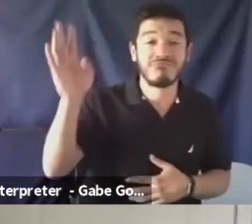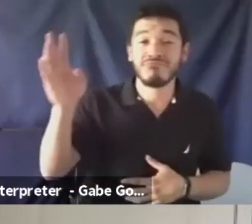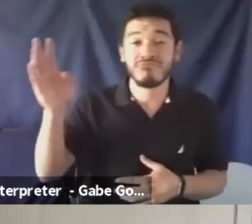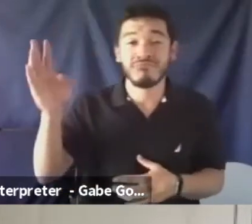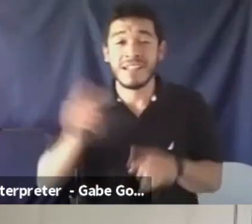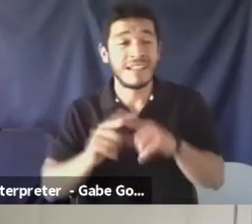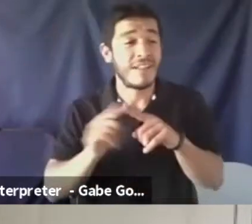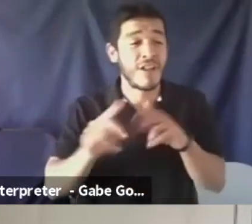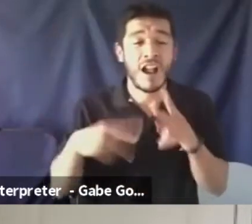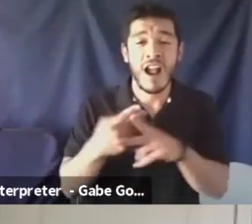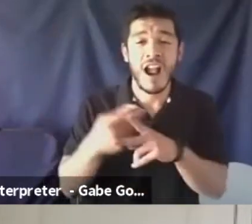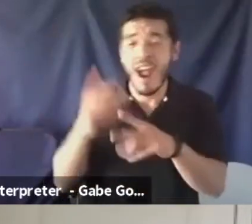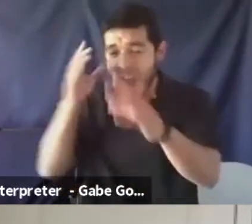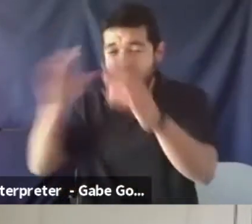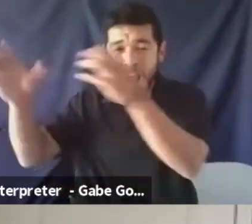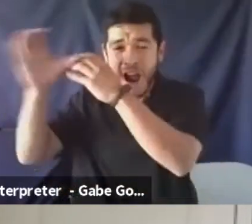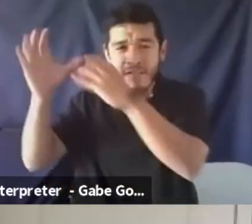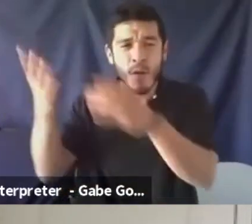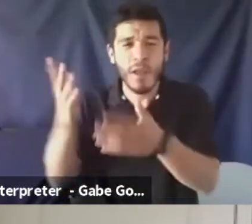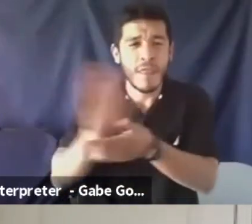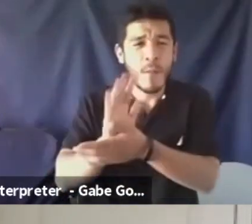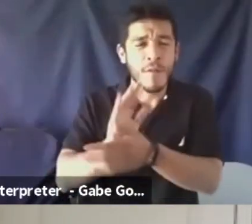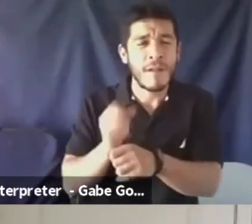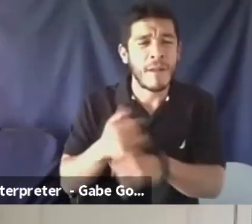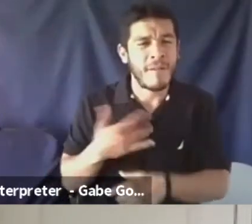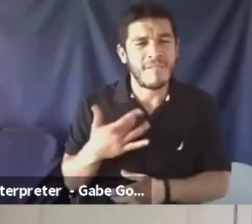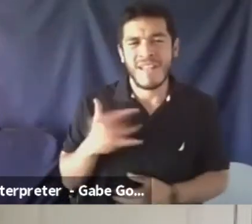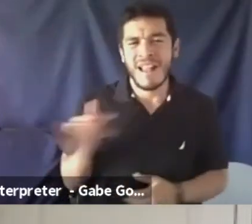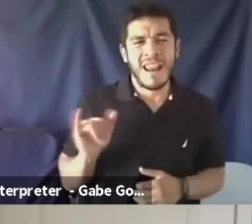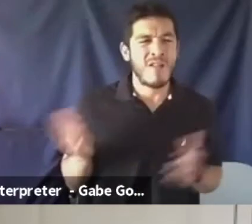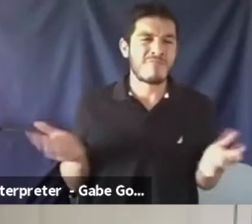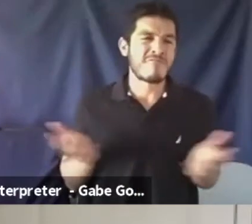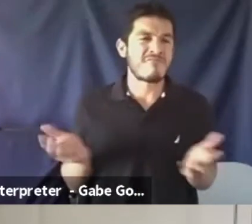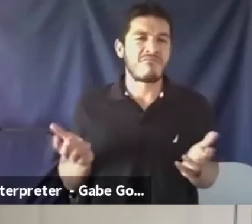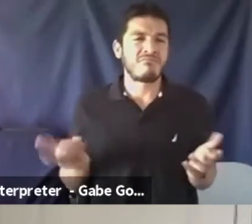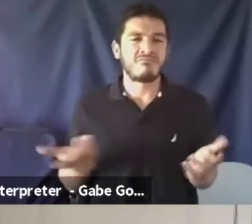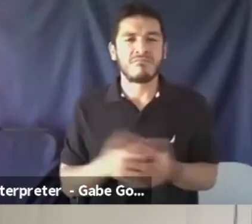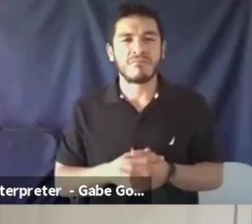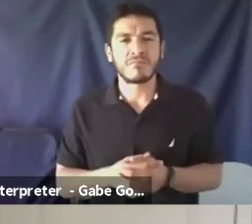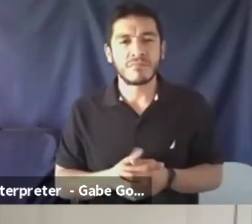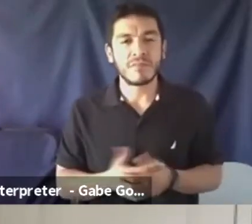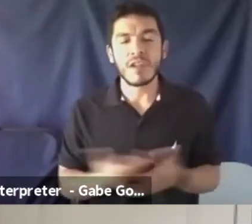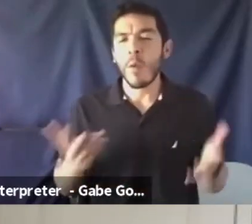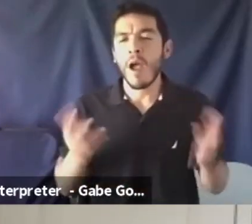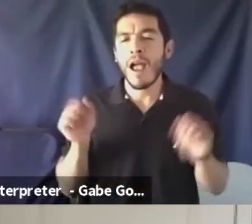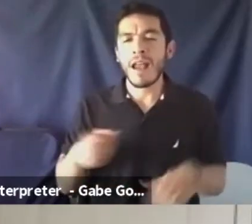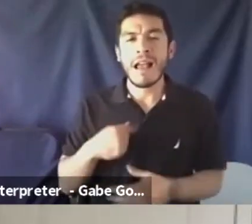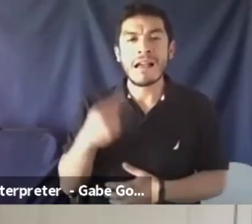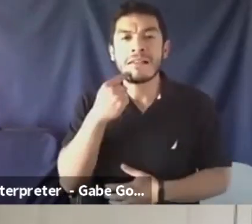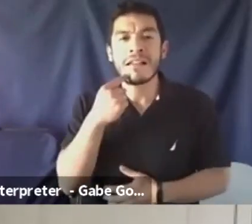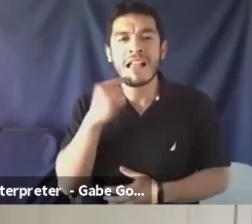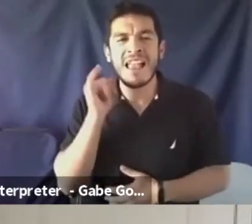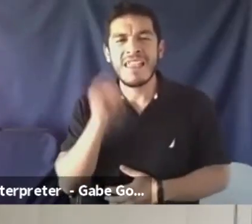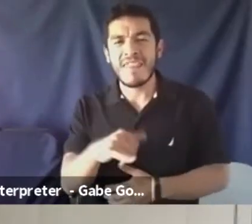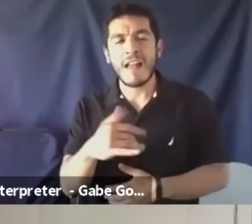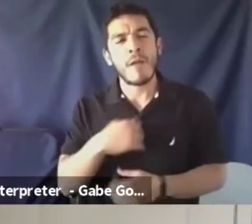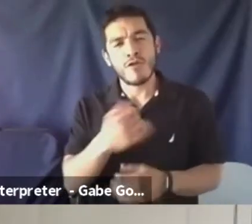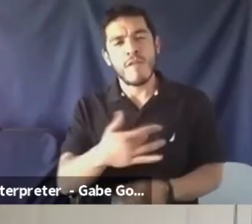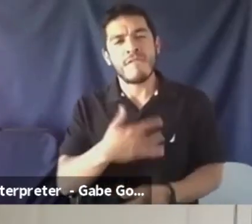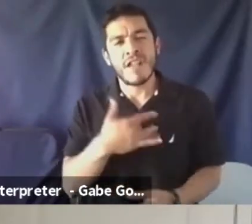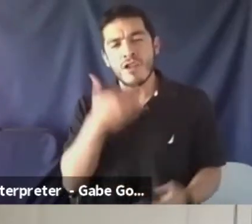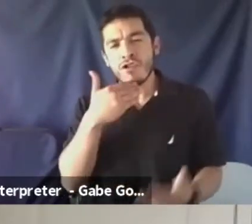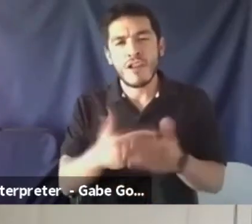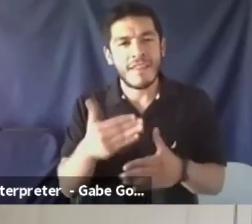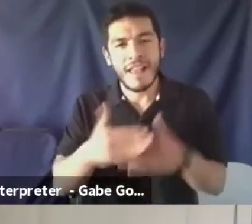different concepts of what the movie made us feel like, as far as like, what we could say that was empowering at the end. So like, fight